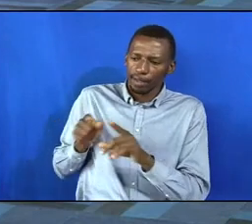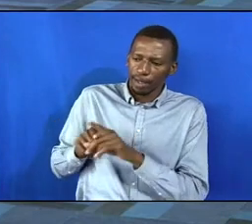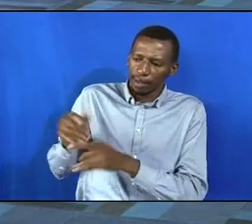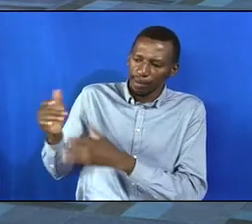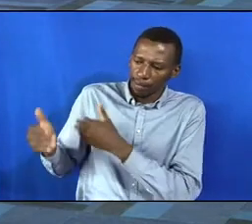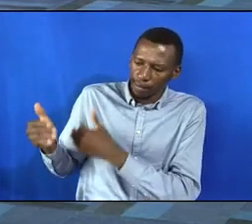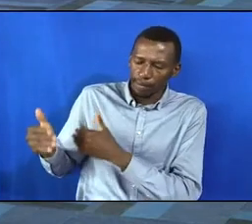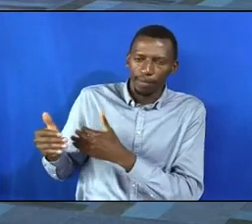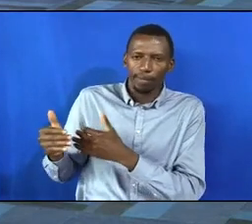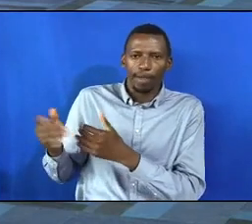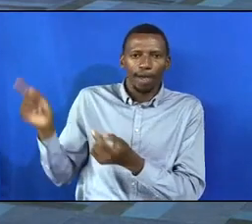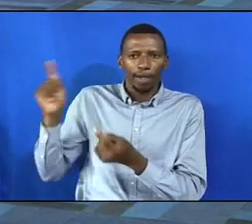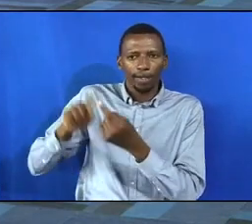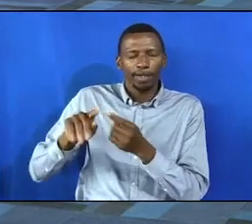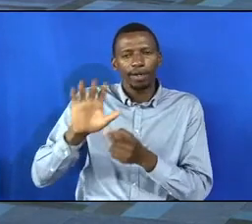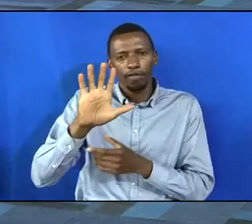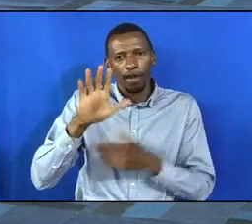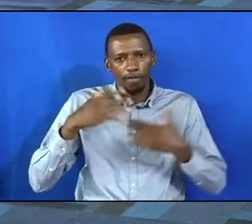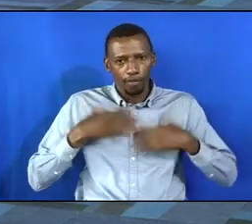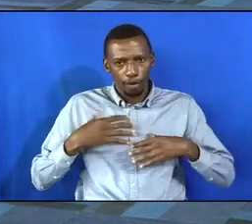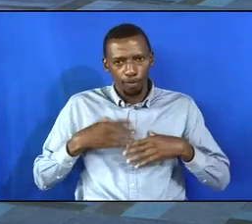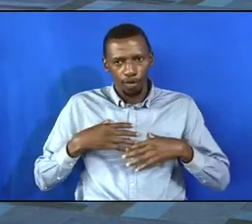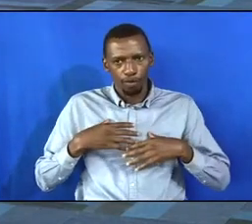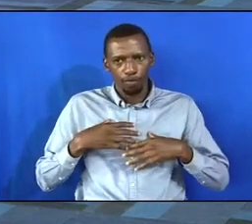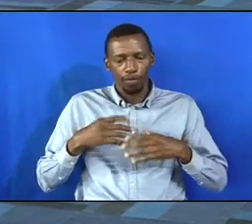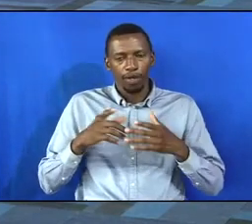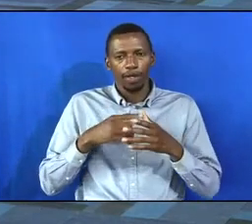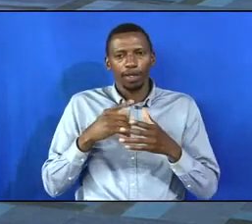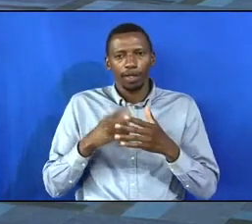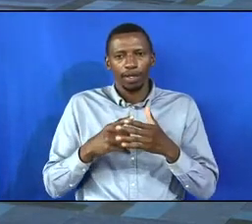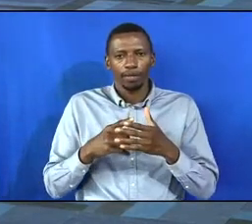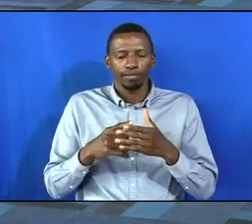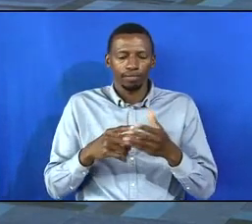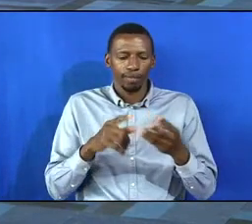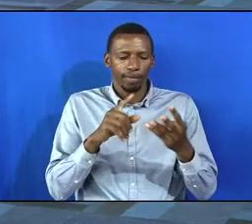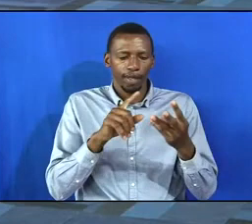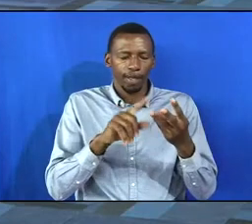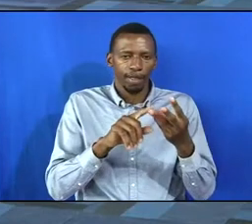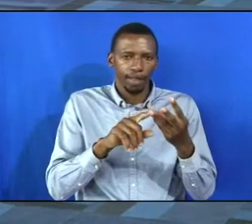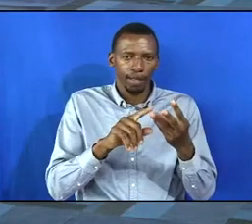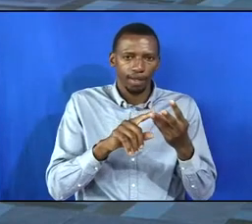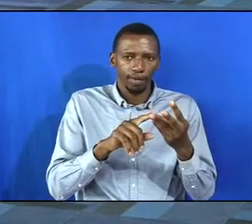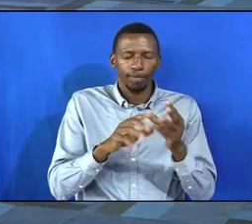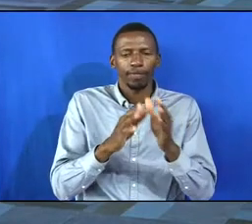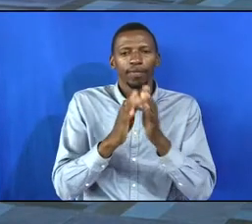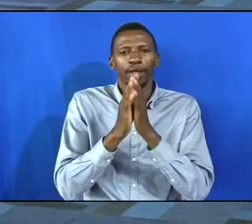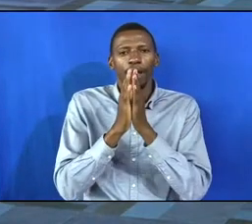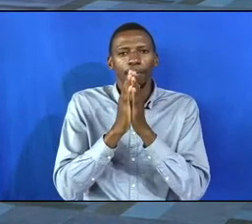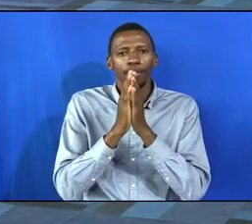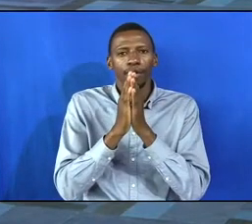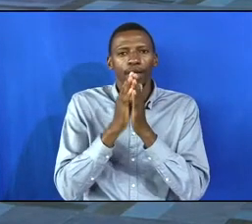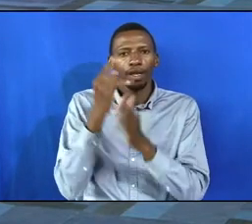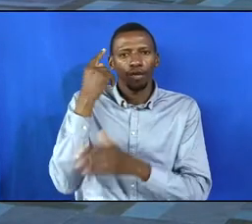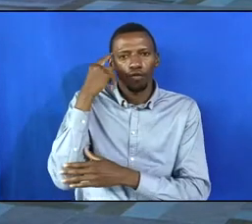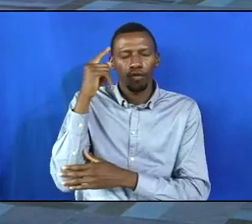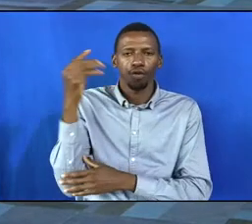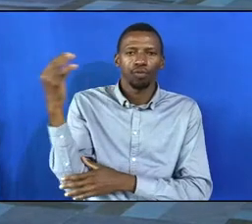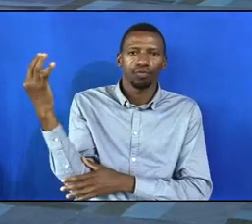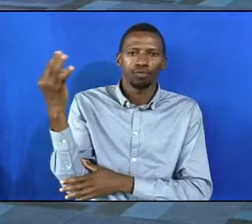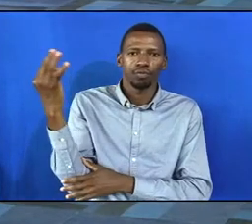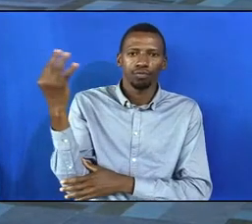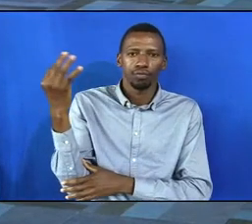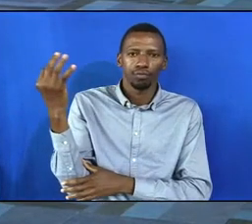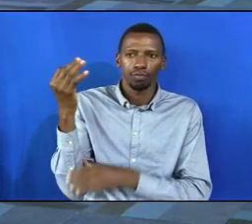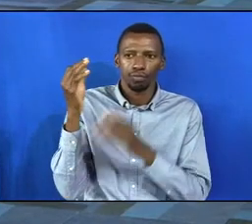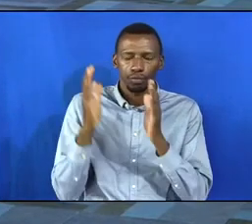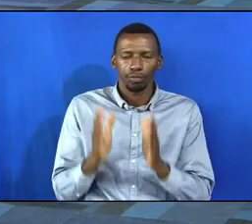they reach 5, then plus Bob. The third item, pray for the facilitator. Do you still remember his